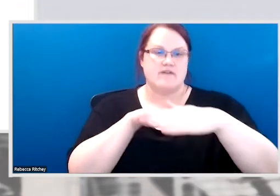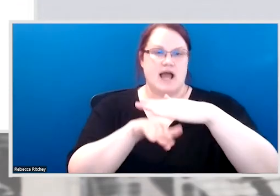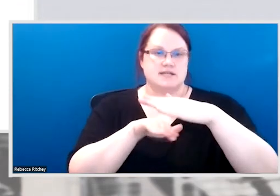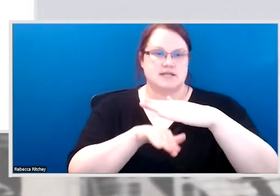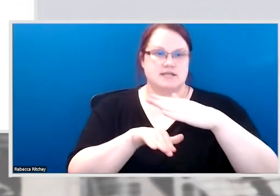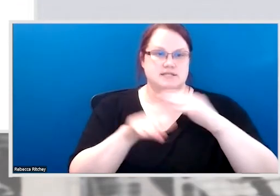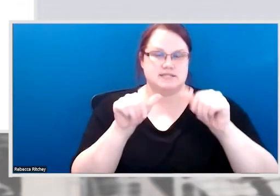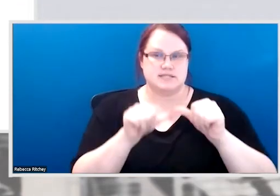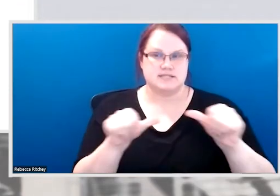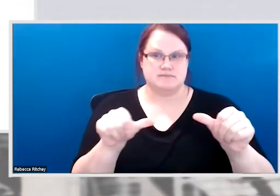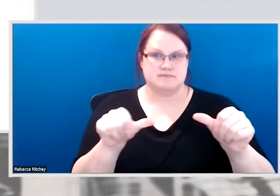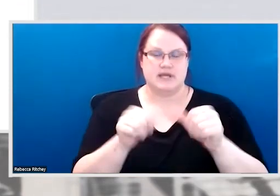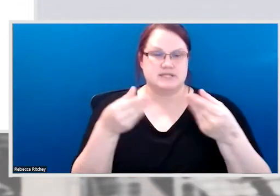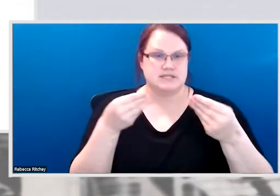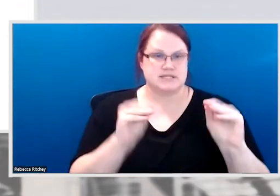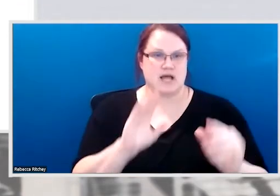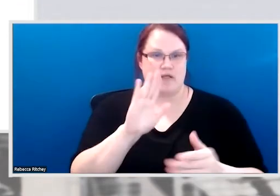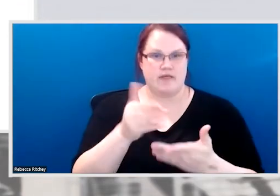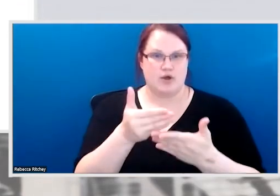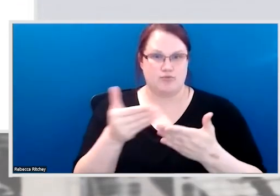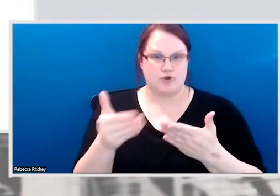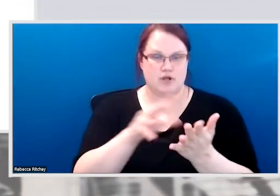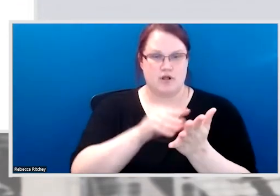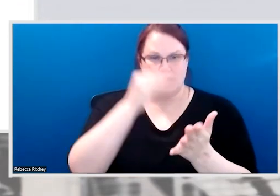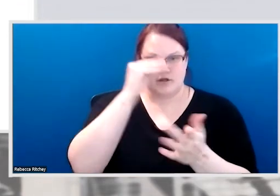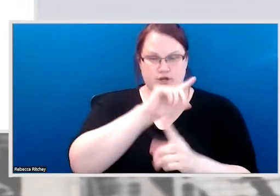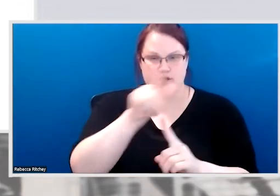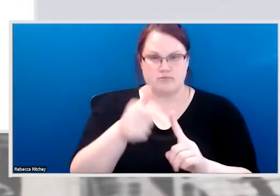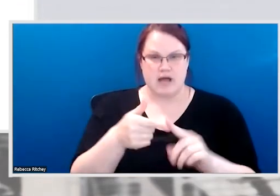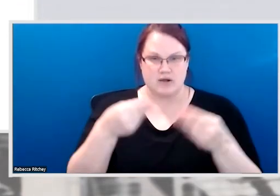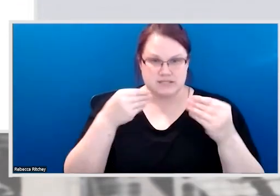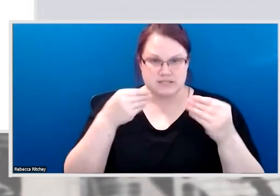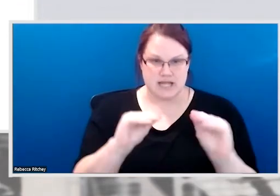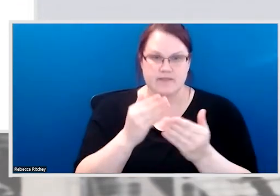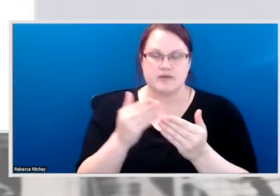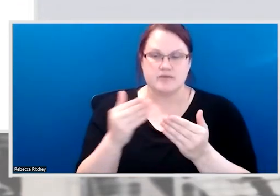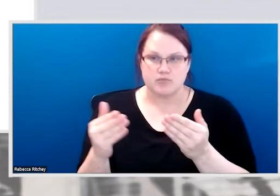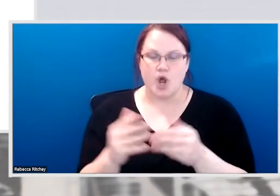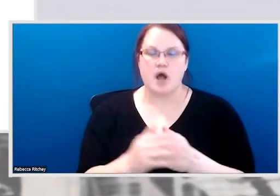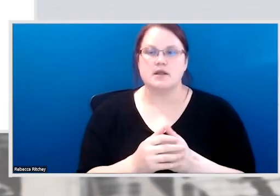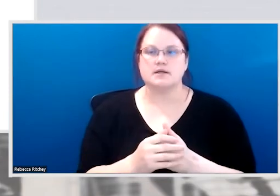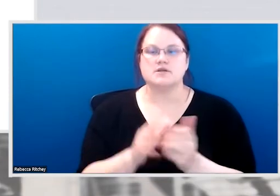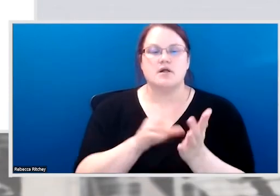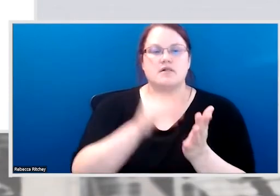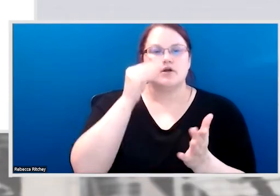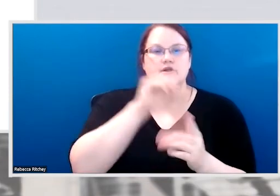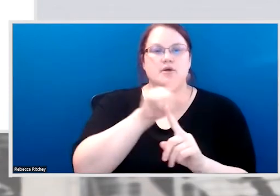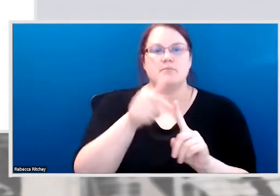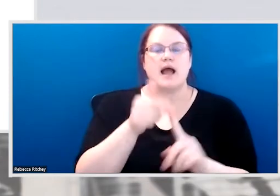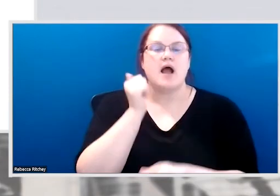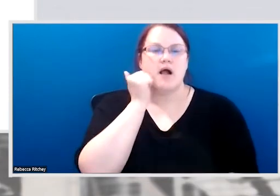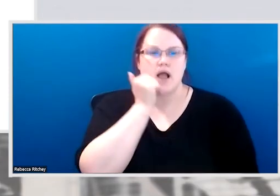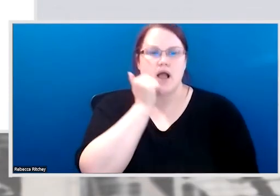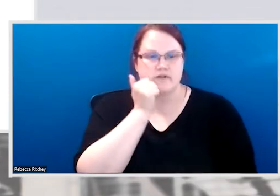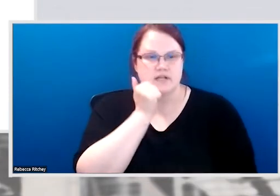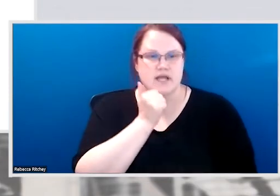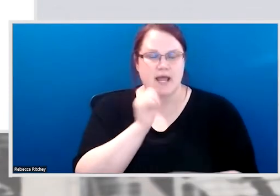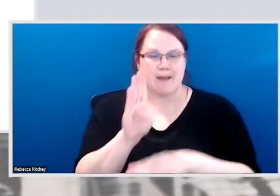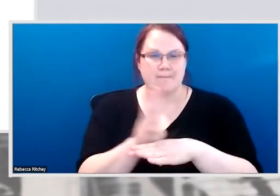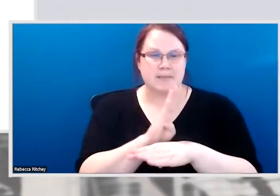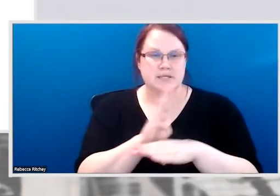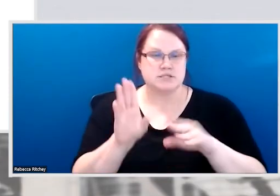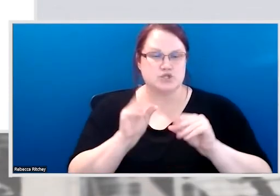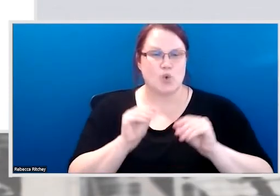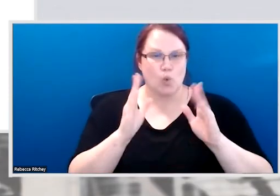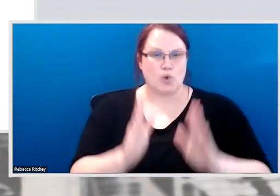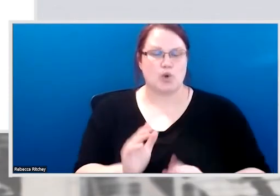space to sell their products, to learn about selling their products, learn about being an everyday entrepreneur, and